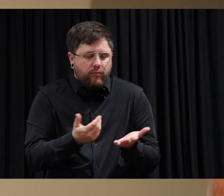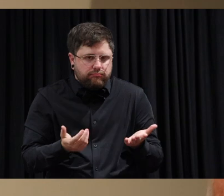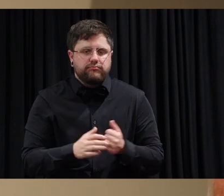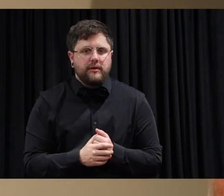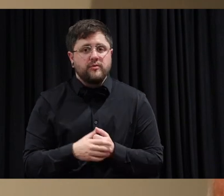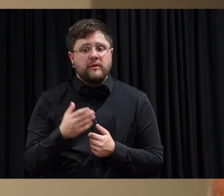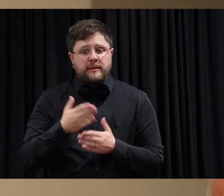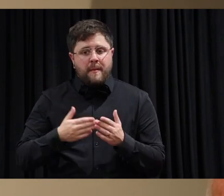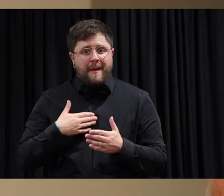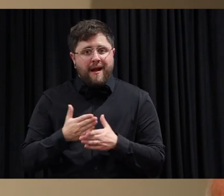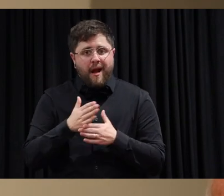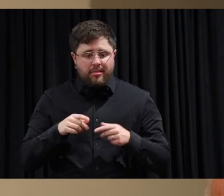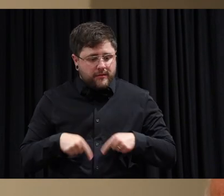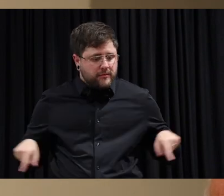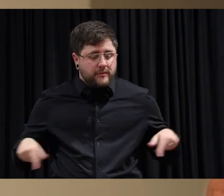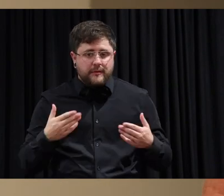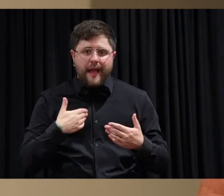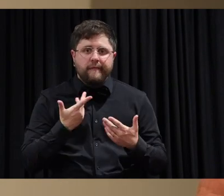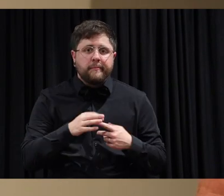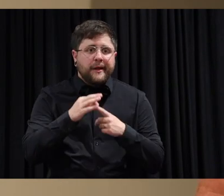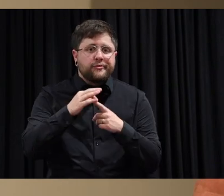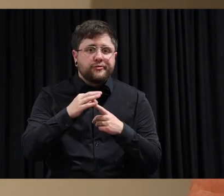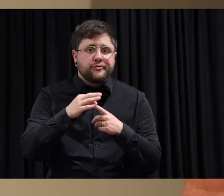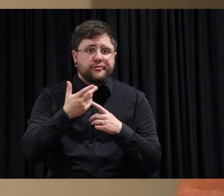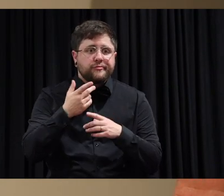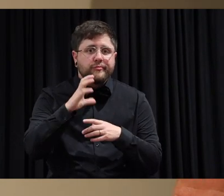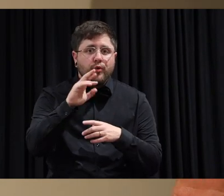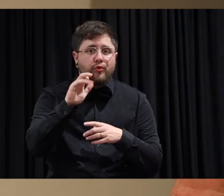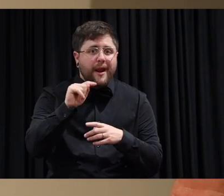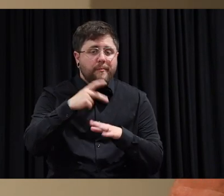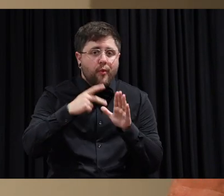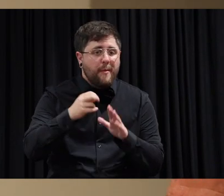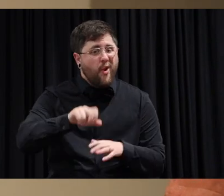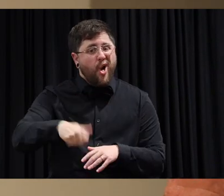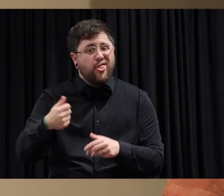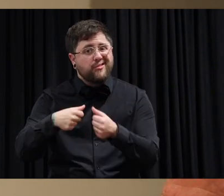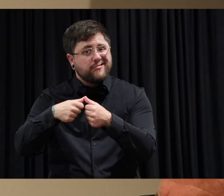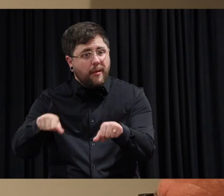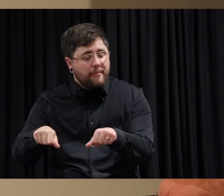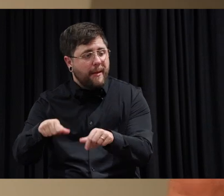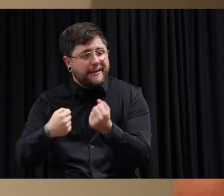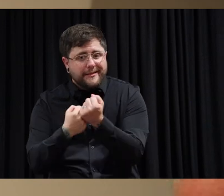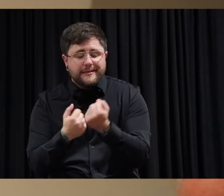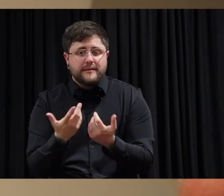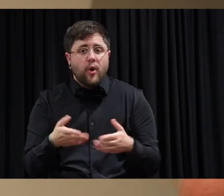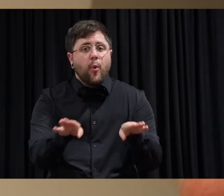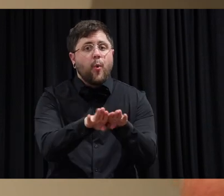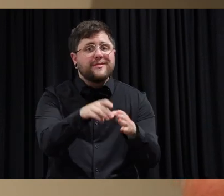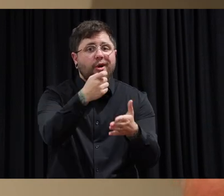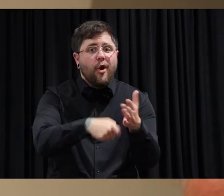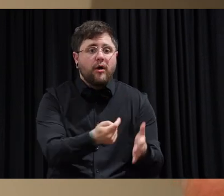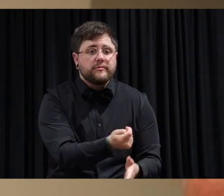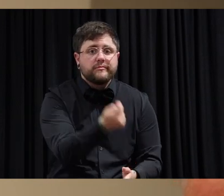up here will tell you, there might be some special purpose credit programs or other ways to get down payment assistance or closing costs to be able